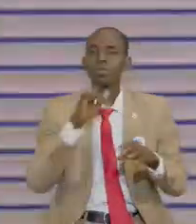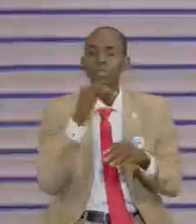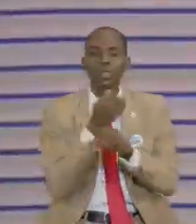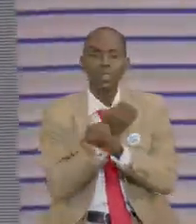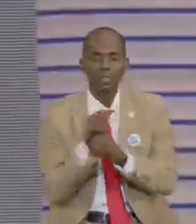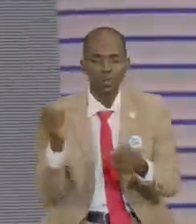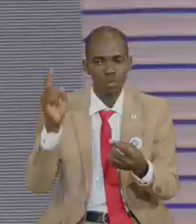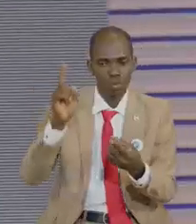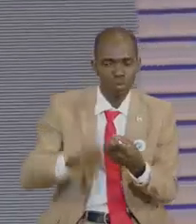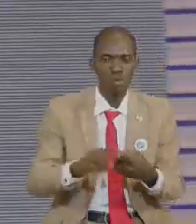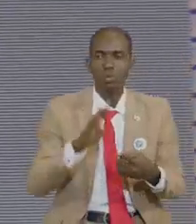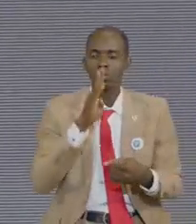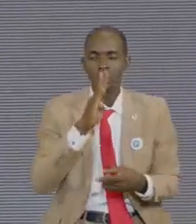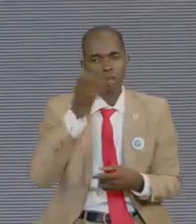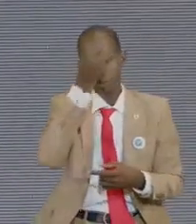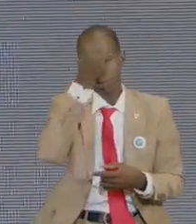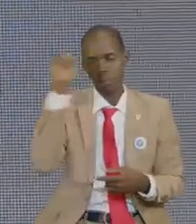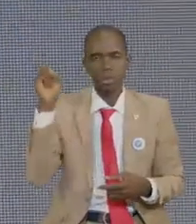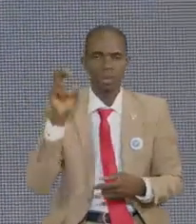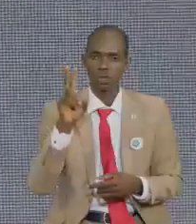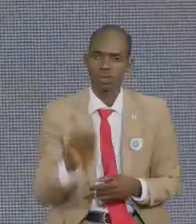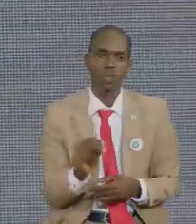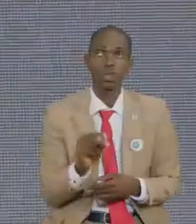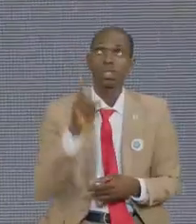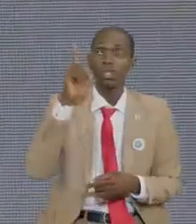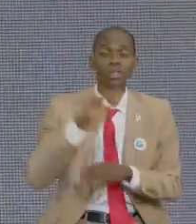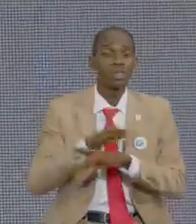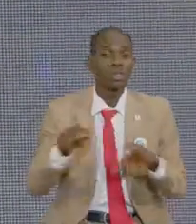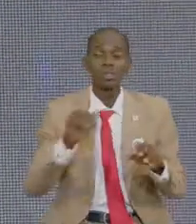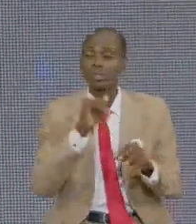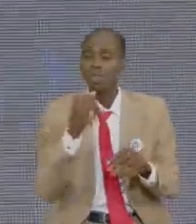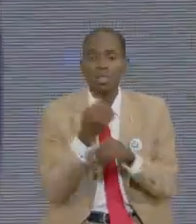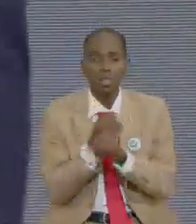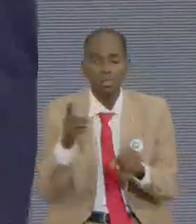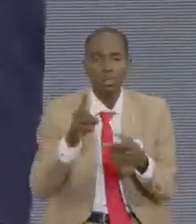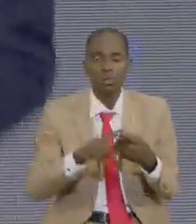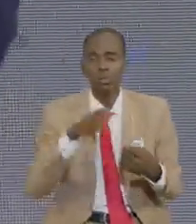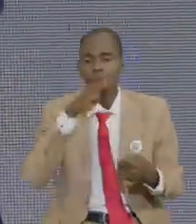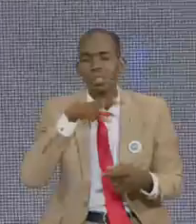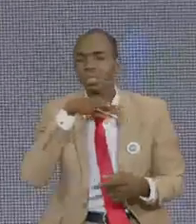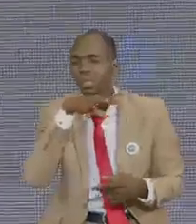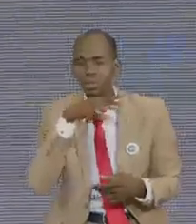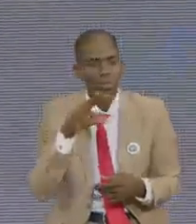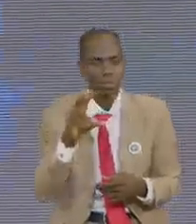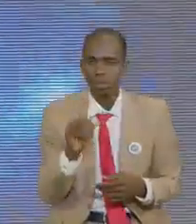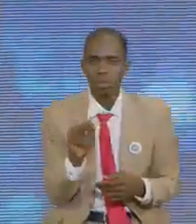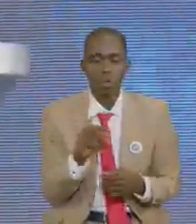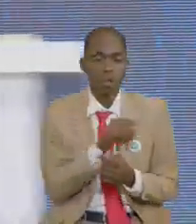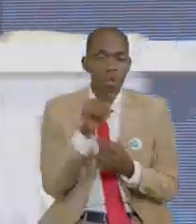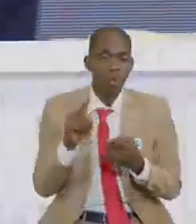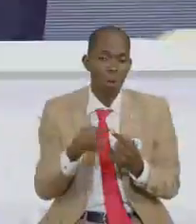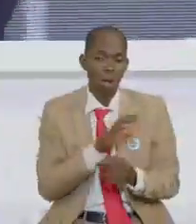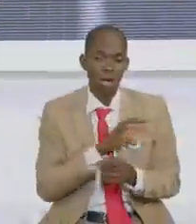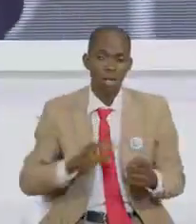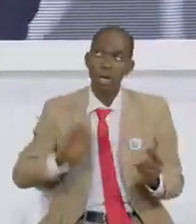defiance. He does not save into defilement. When Christ gets to